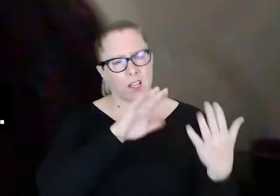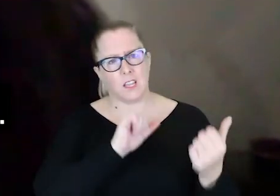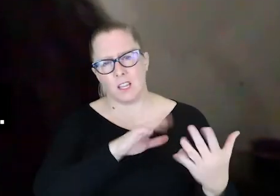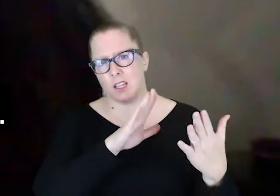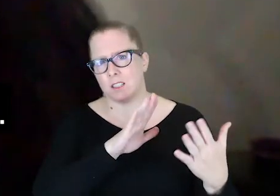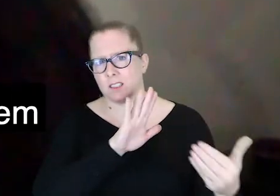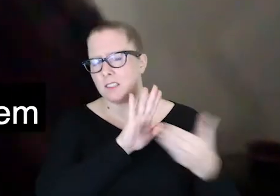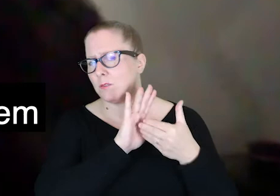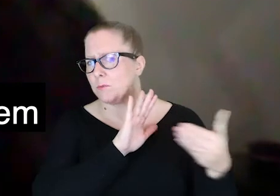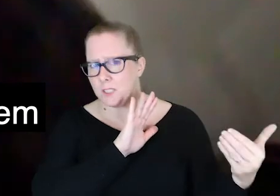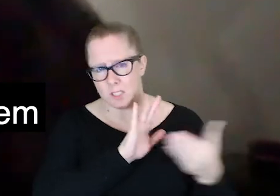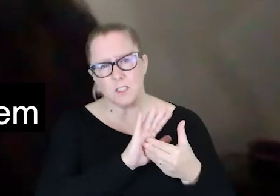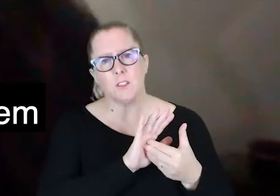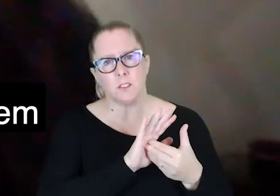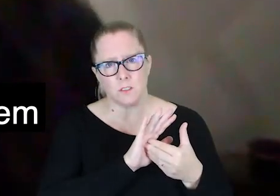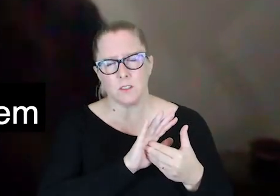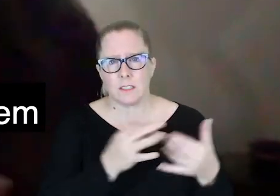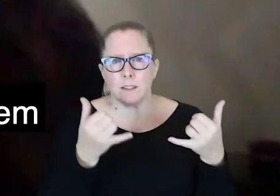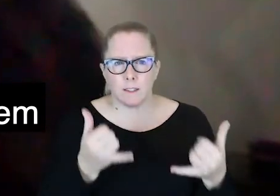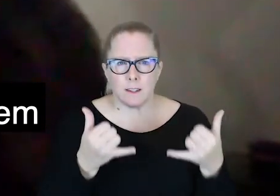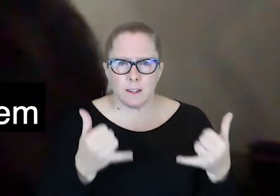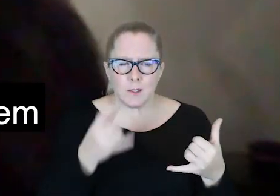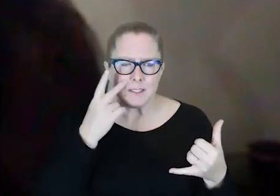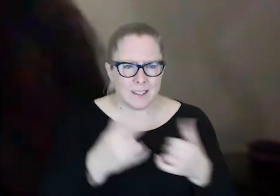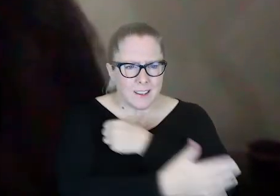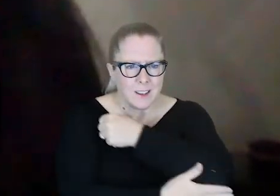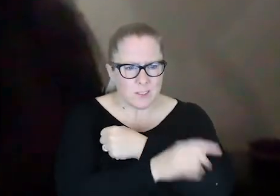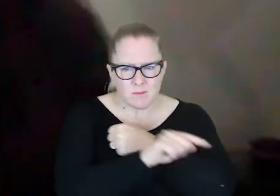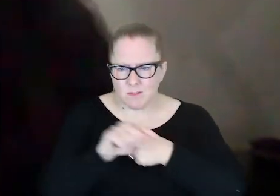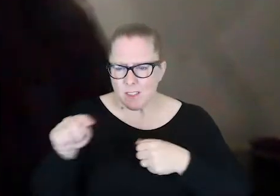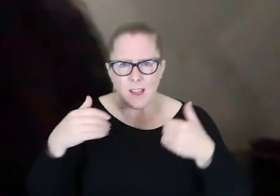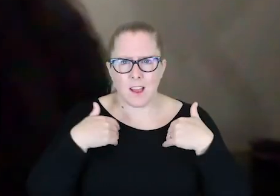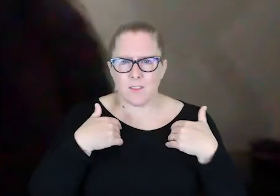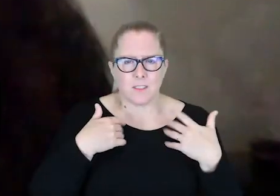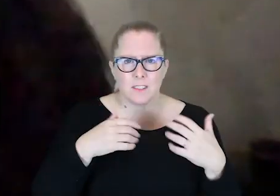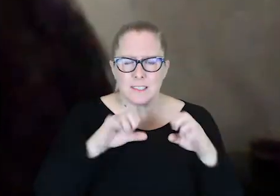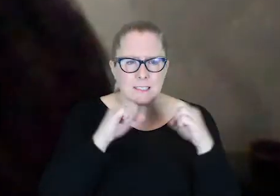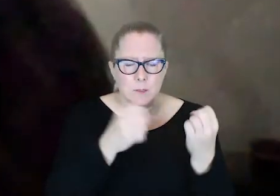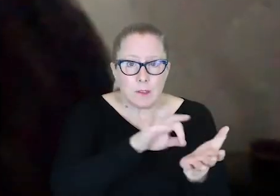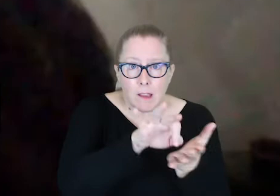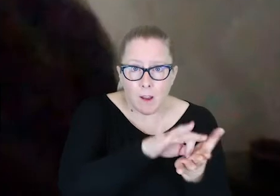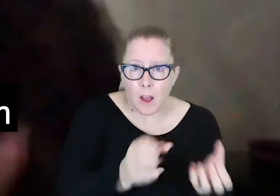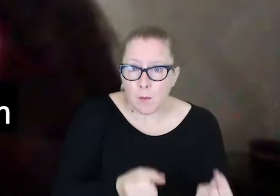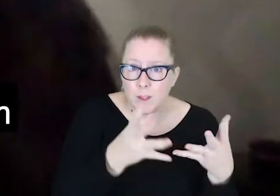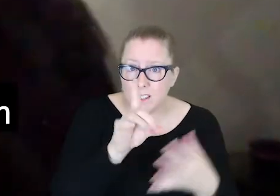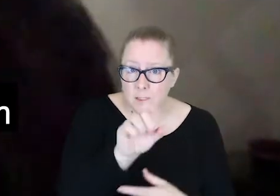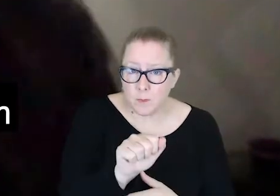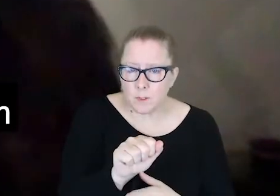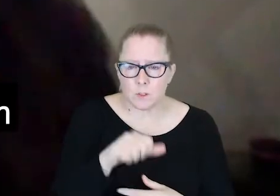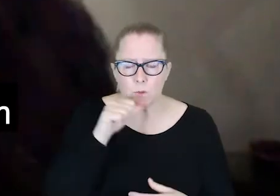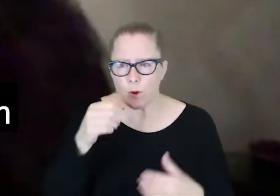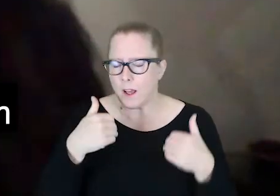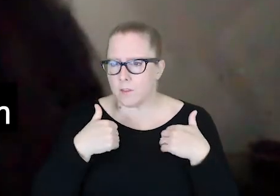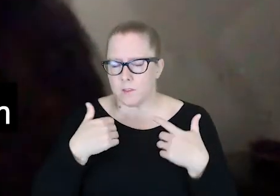lot of discrimination. And the government don't have the system to count the person with disabilities. They don't have